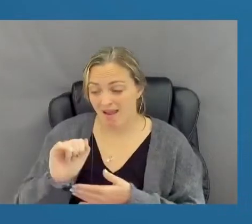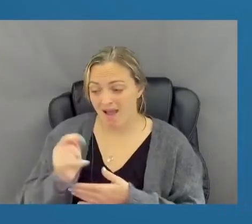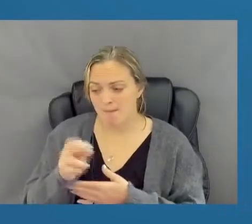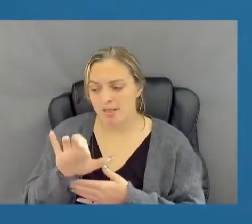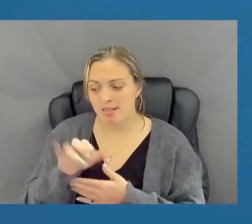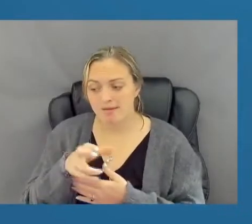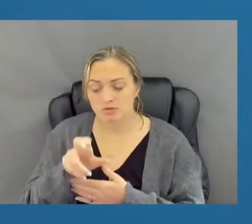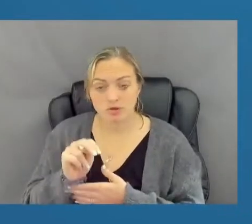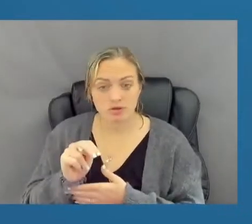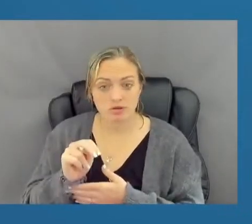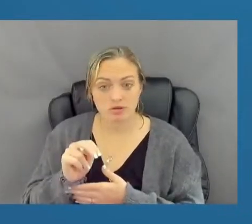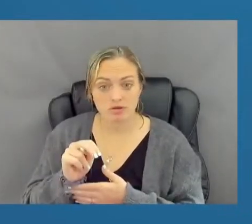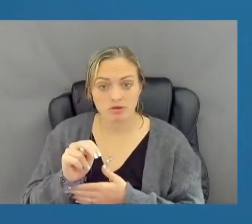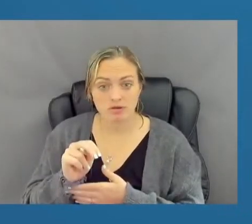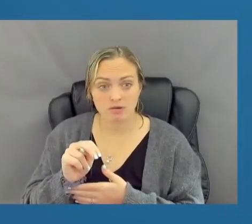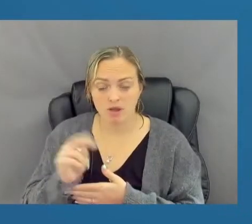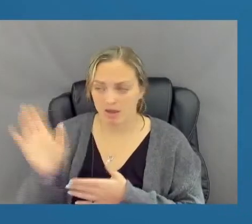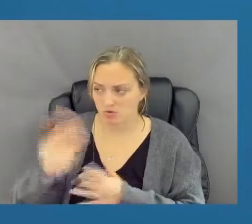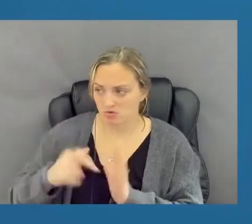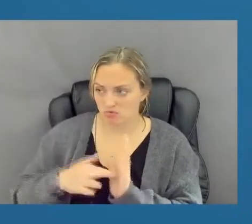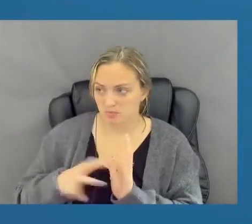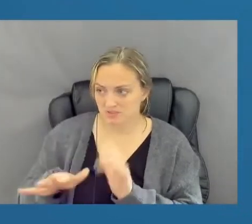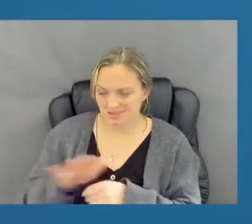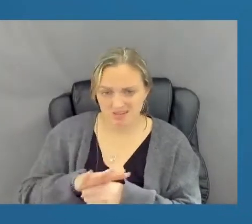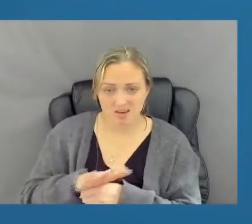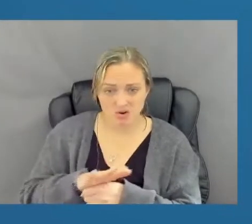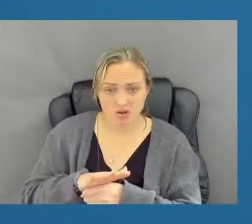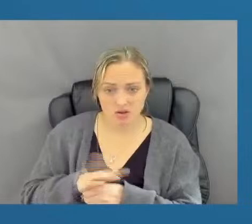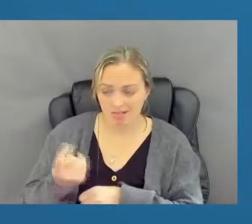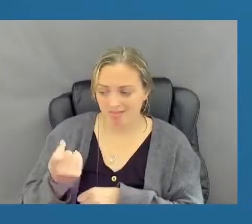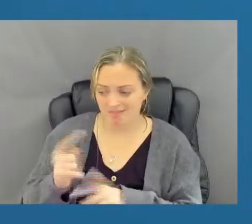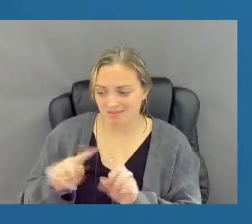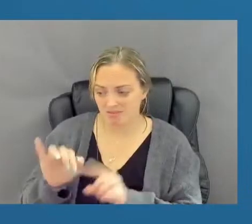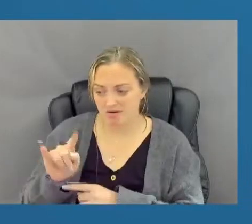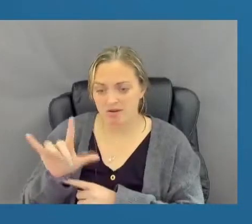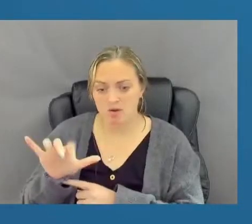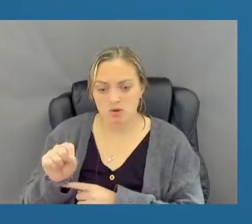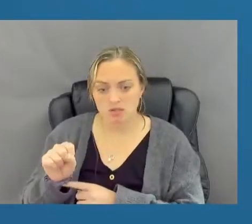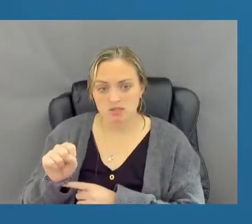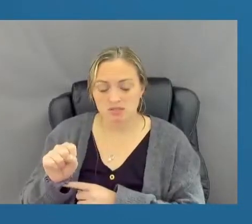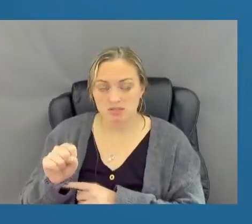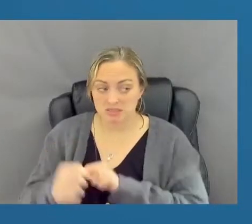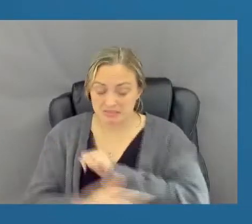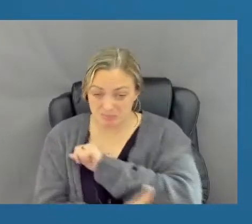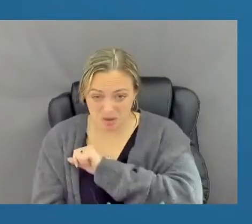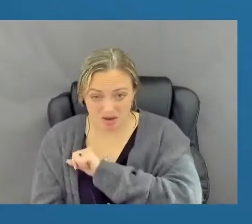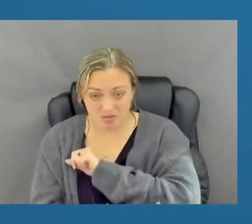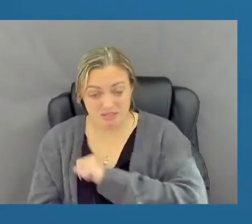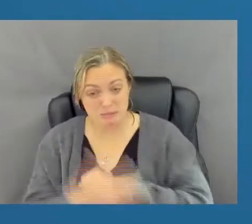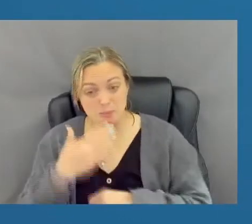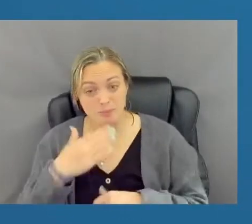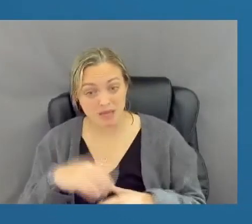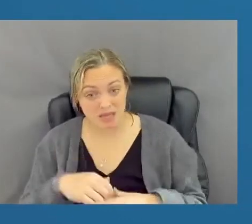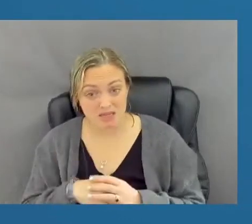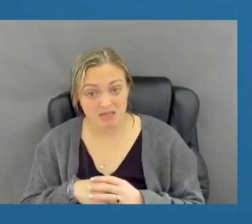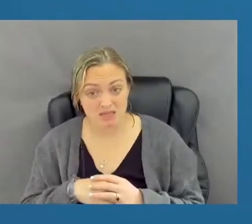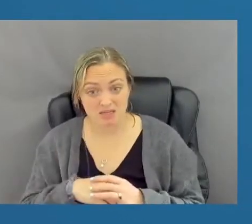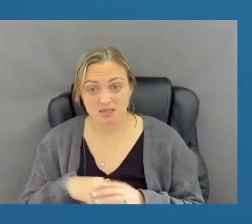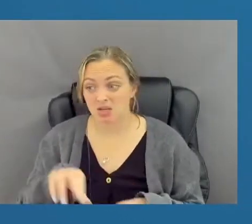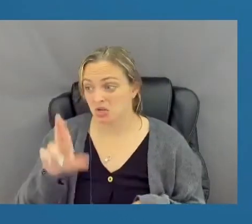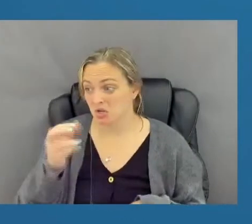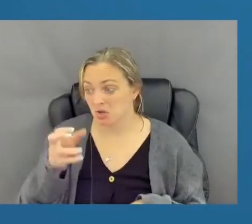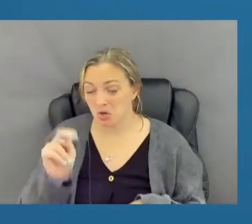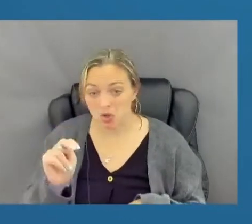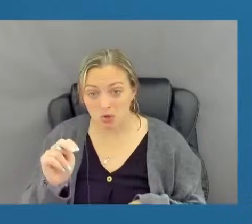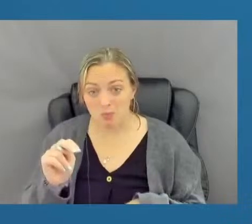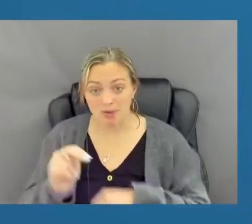counties. I used to represent that area in Congress. The rural poverty is great. Our urban poverty is great. And